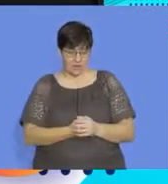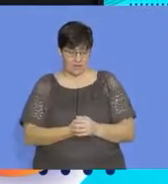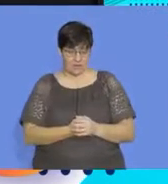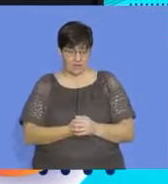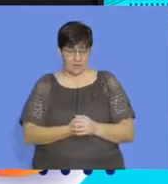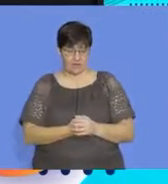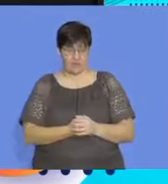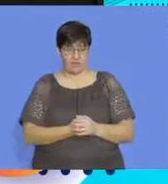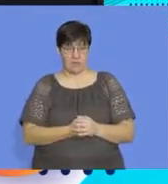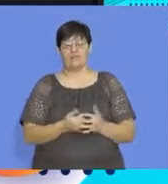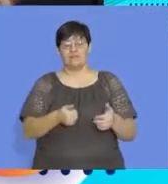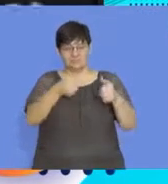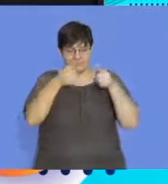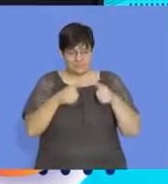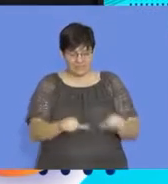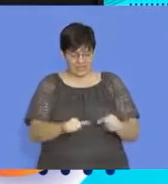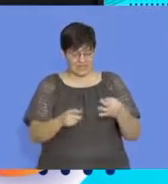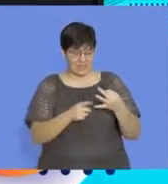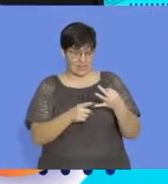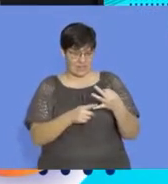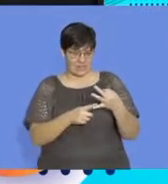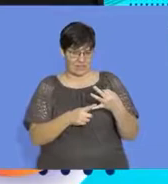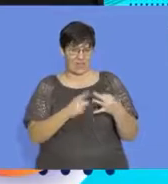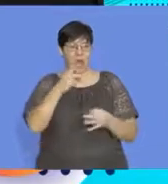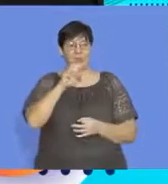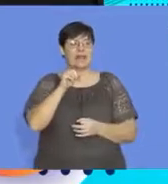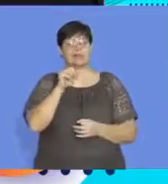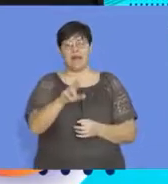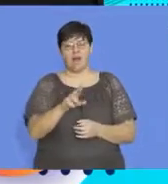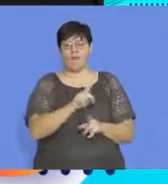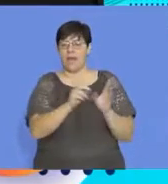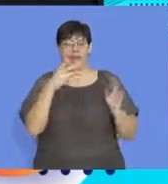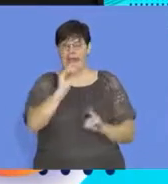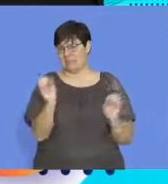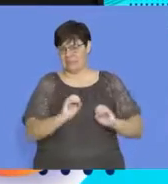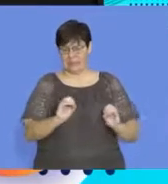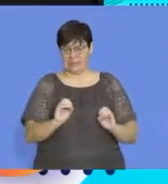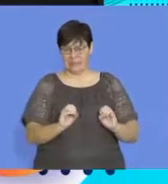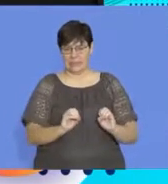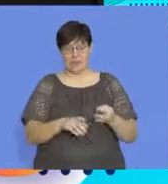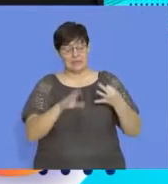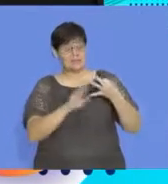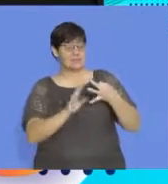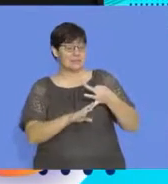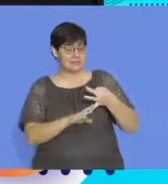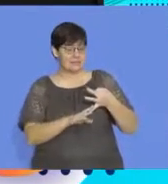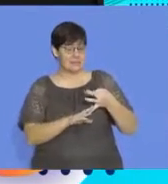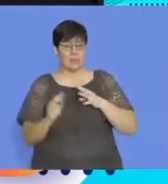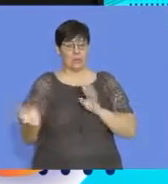our next pollinator. I can't call it a pollinator because it's not an animal, but the next means is the